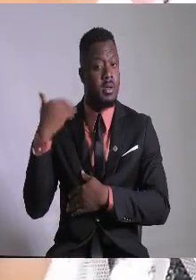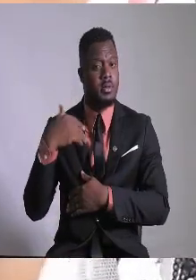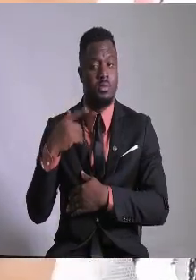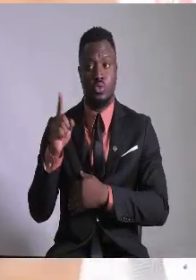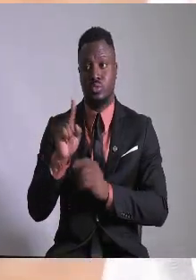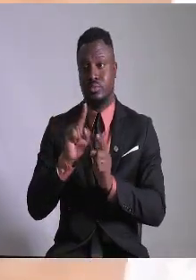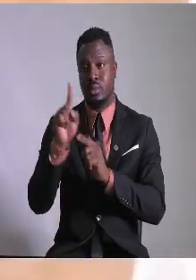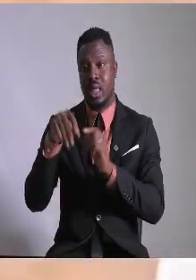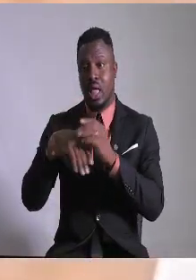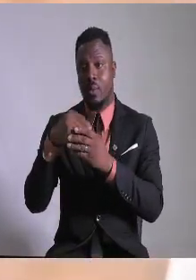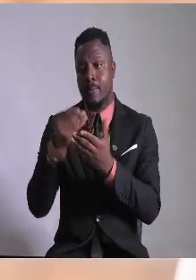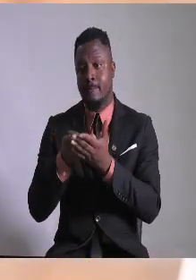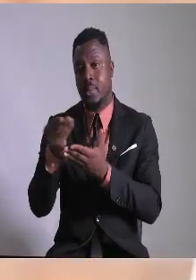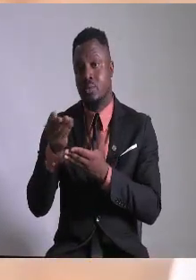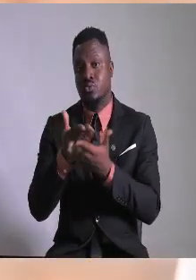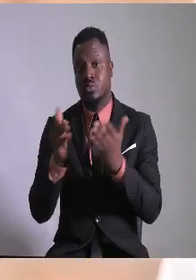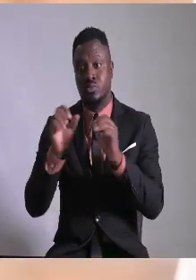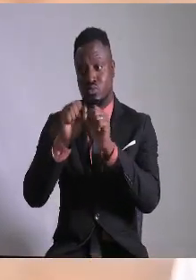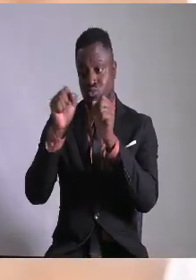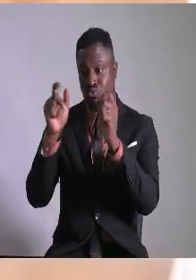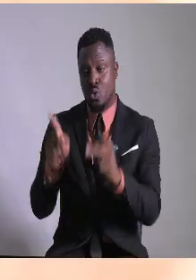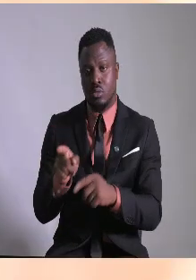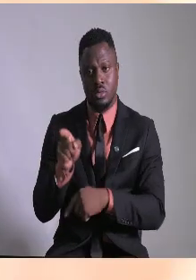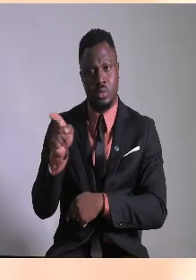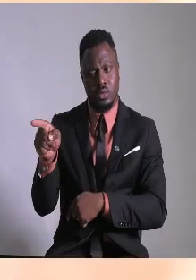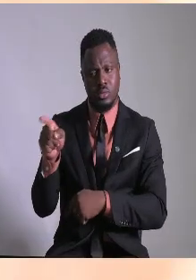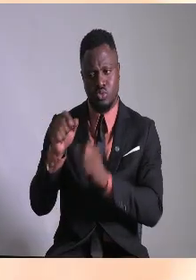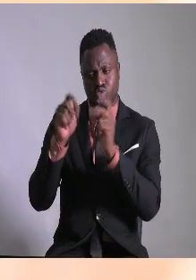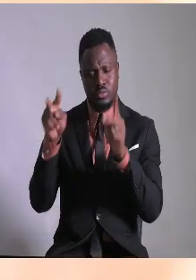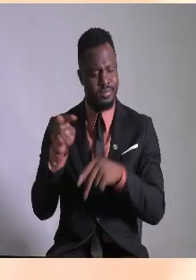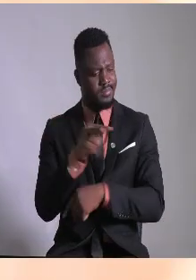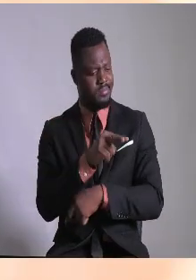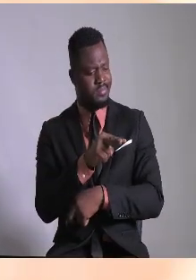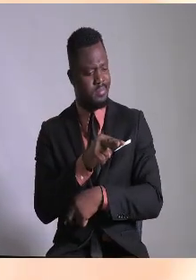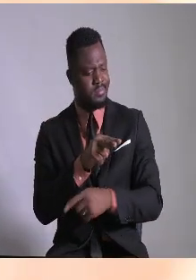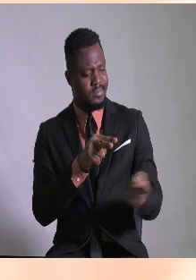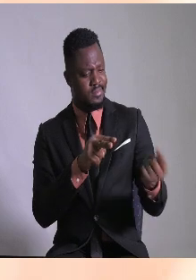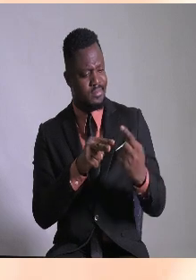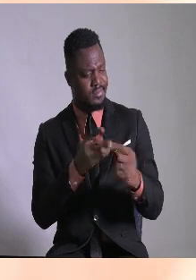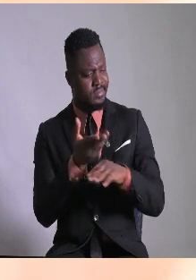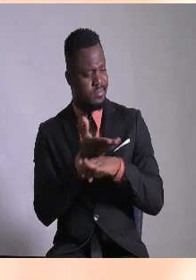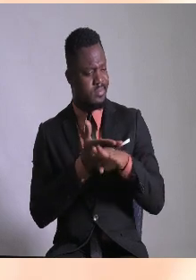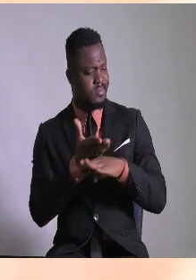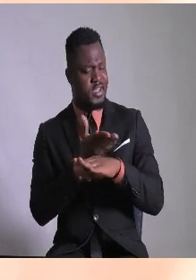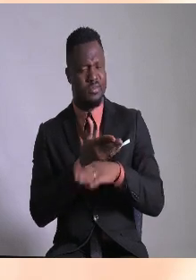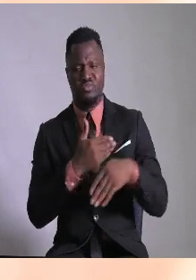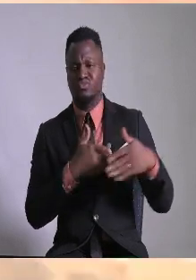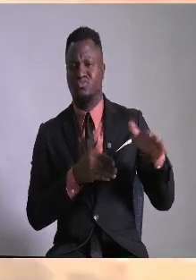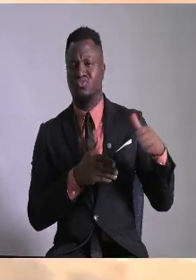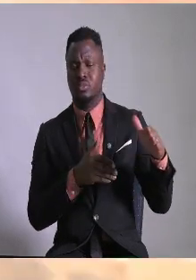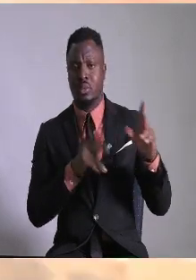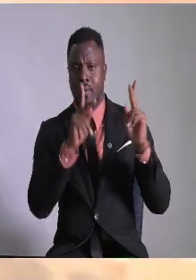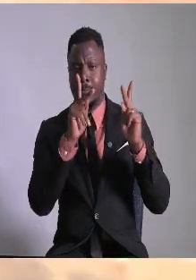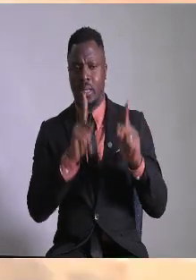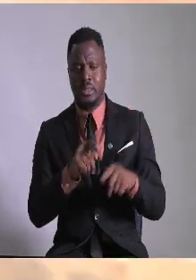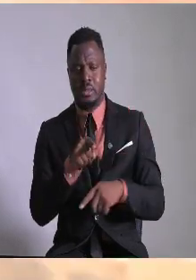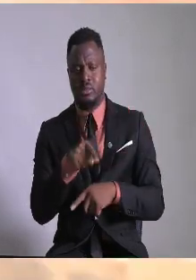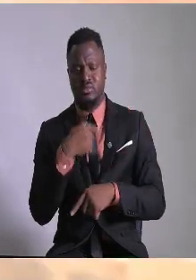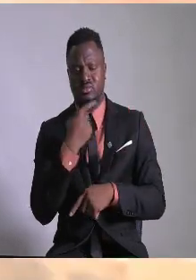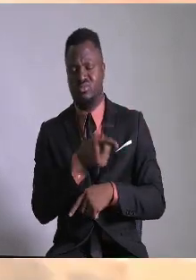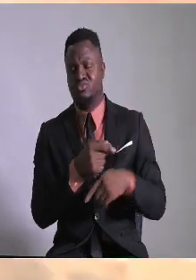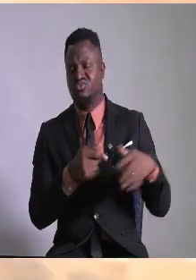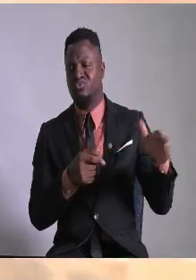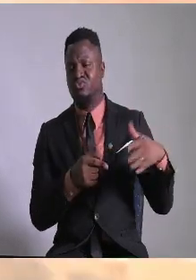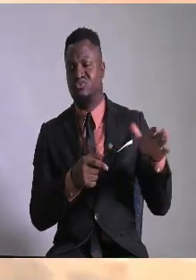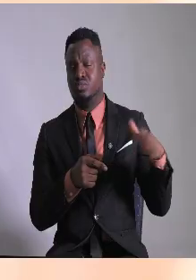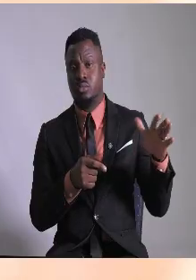Previously, when you go out to buy something at the storekeeper will think you are coming to beg for alms. The person will signal the guys